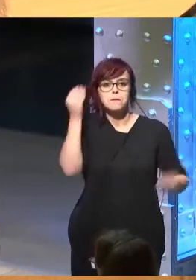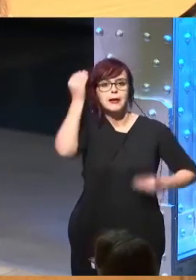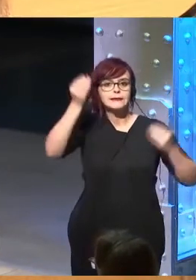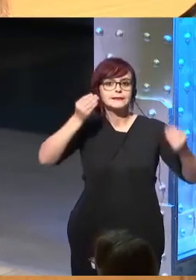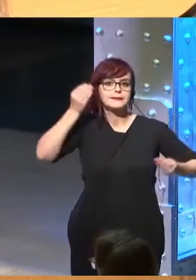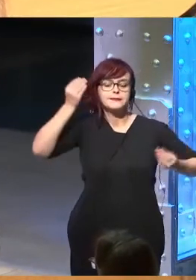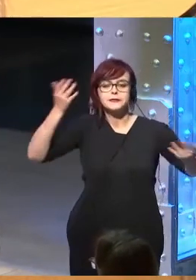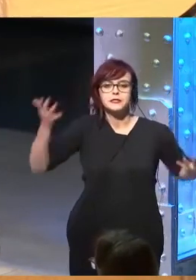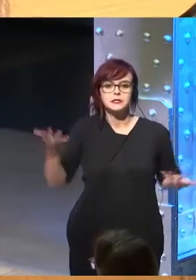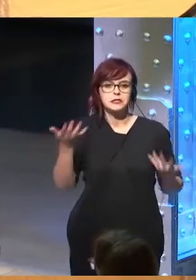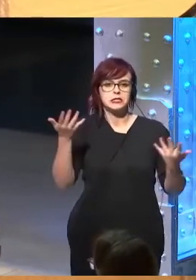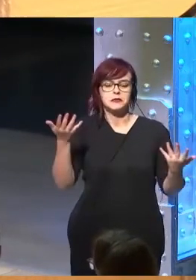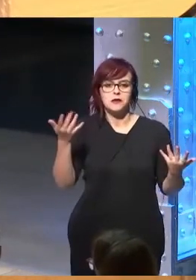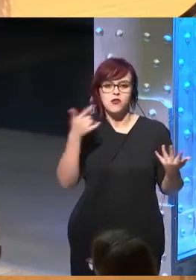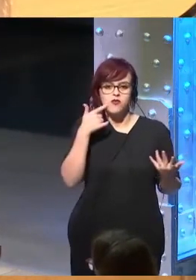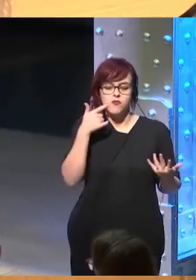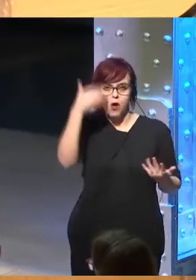division. So